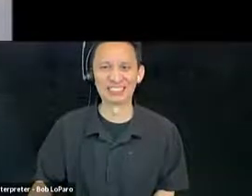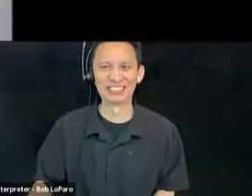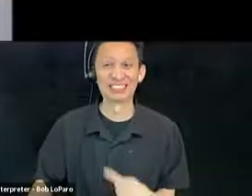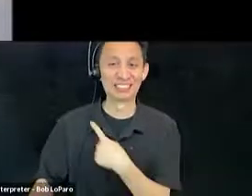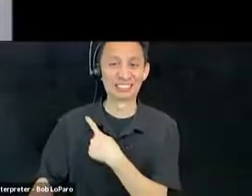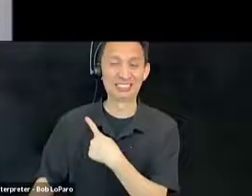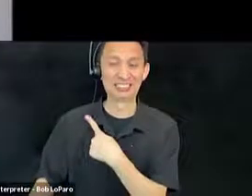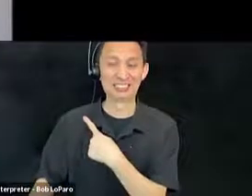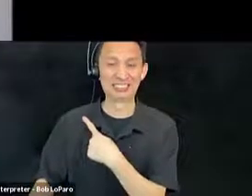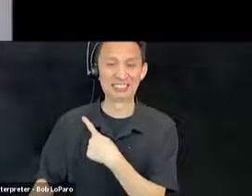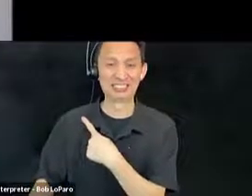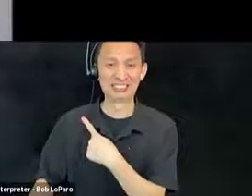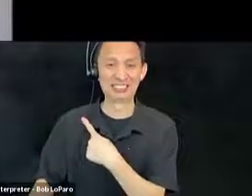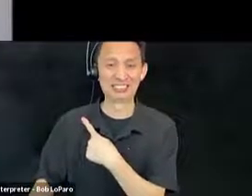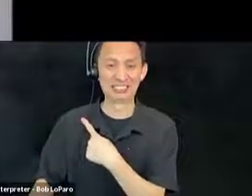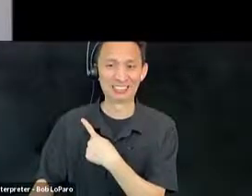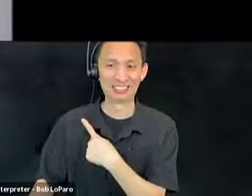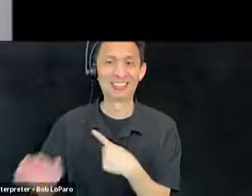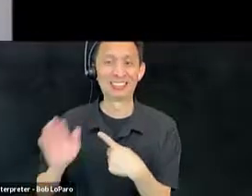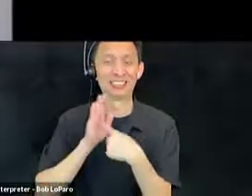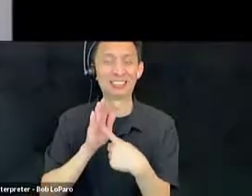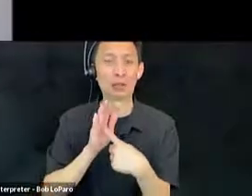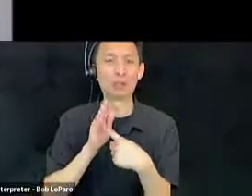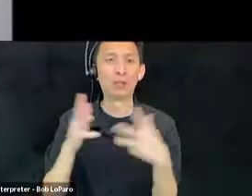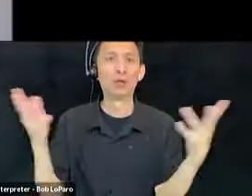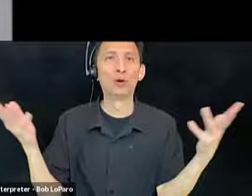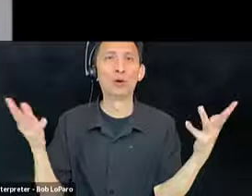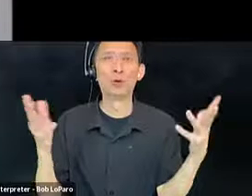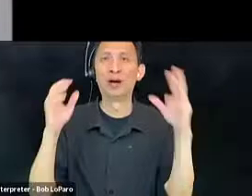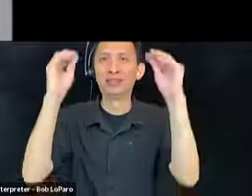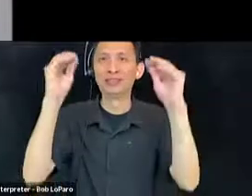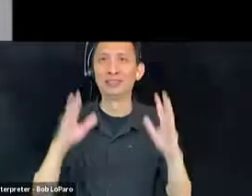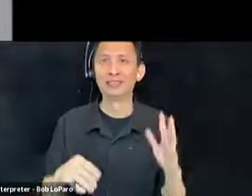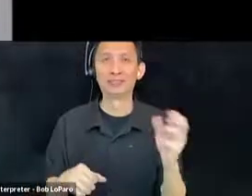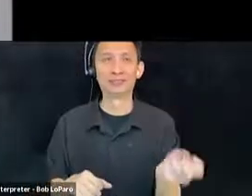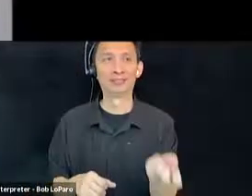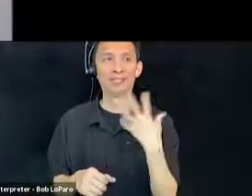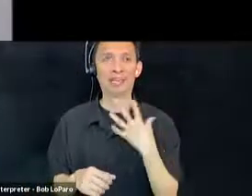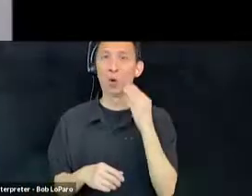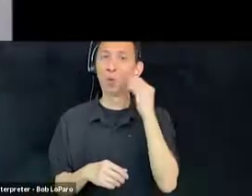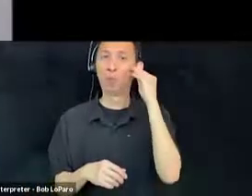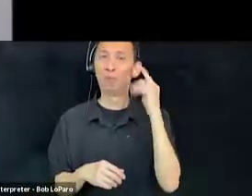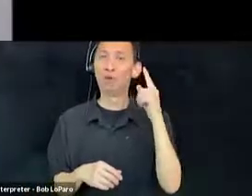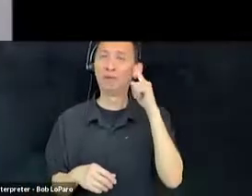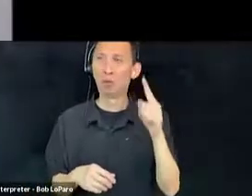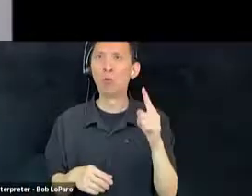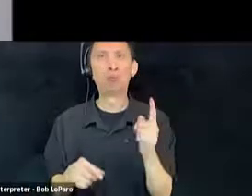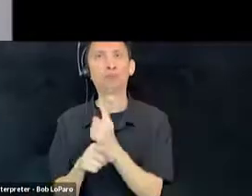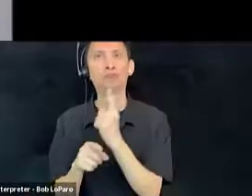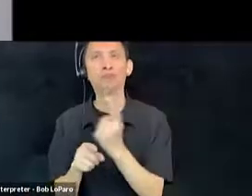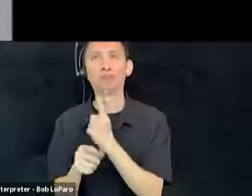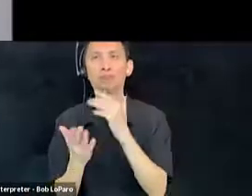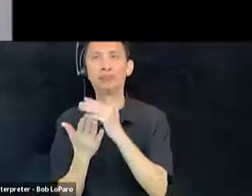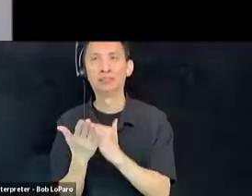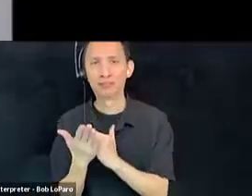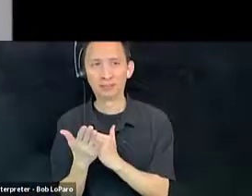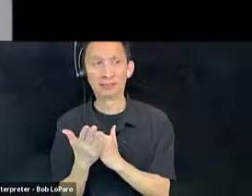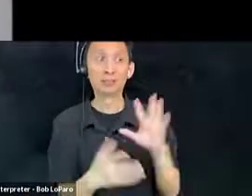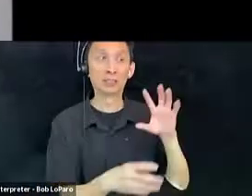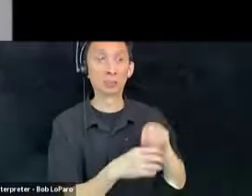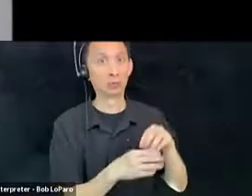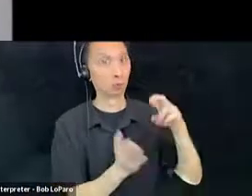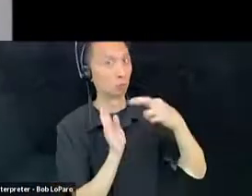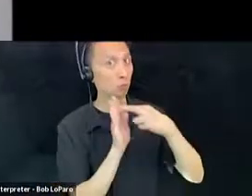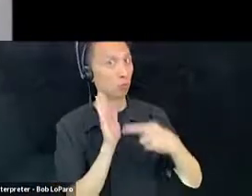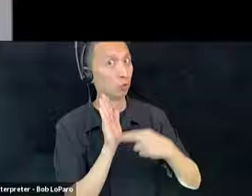what his teacher was sending home for him to do virtual lessons. And so it included rules and steps for what he was supposed